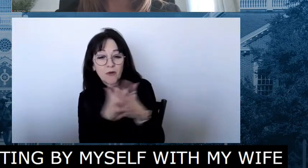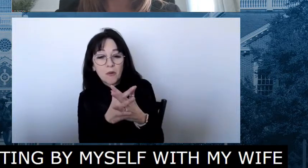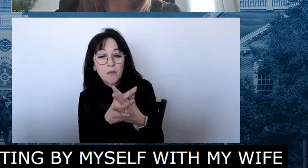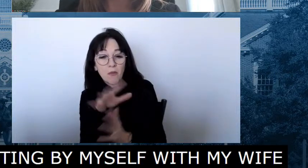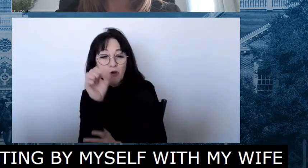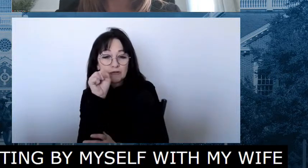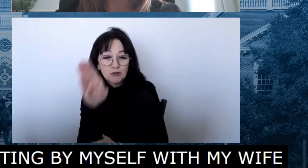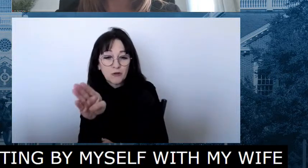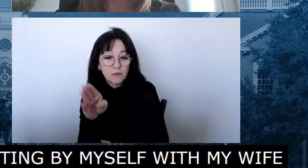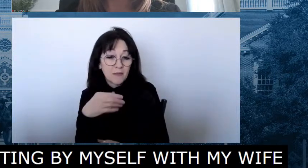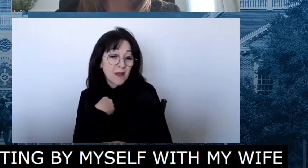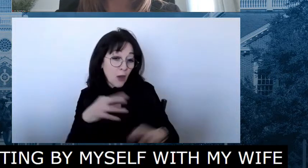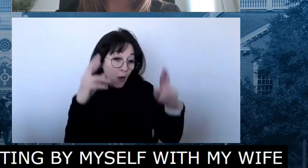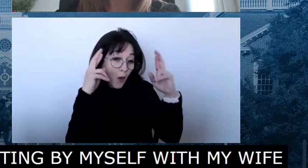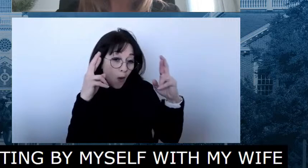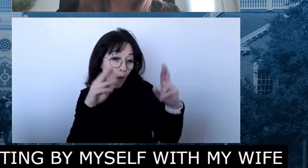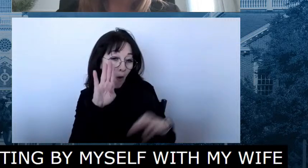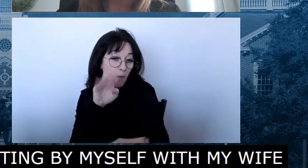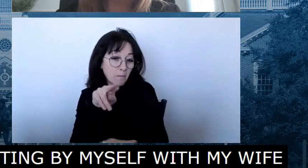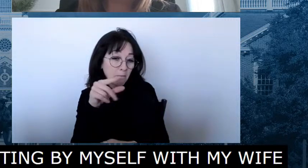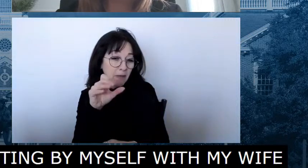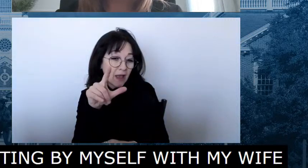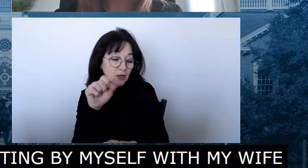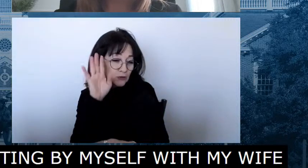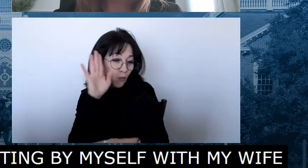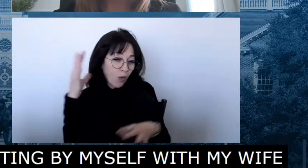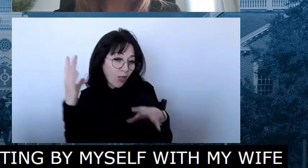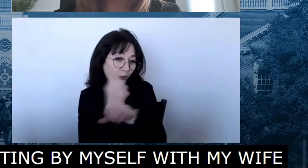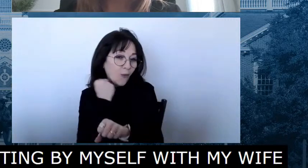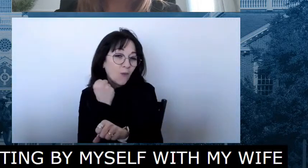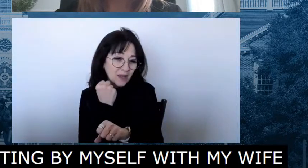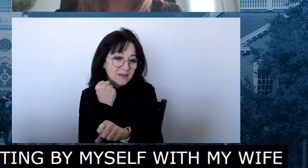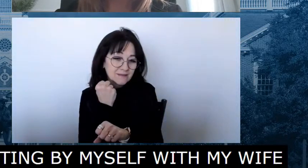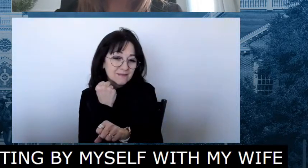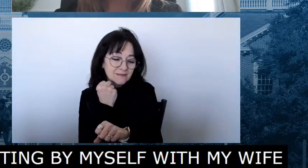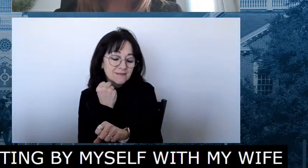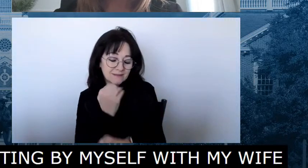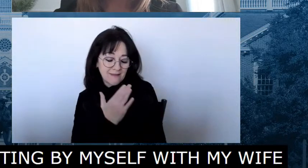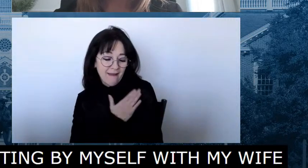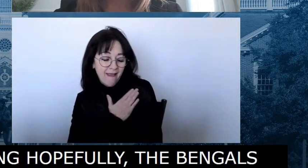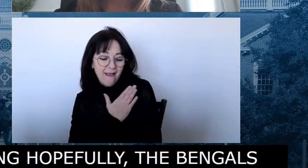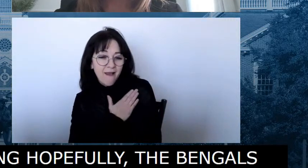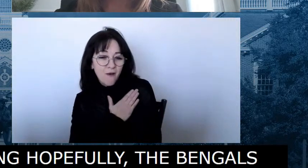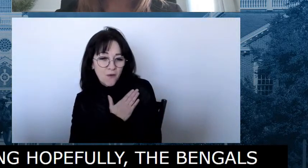the Bengals win, and our own